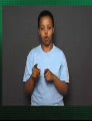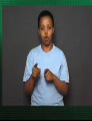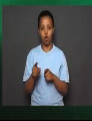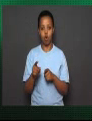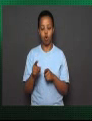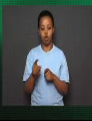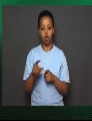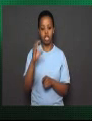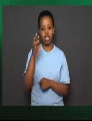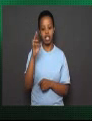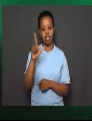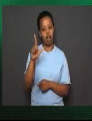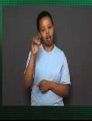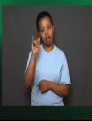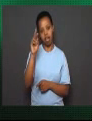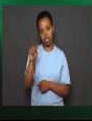Klinefelter syndrome.